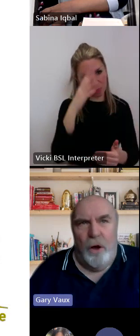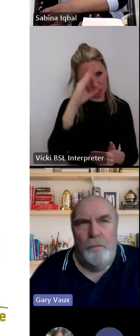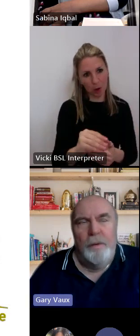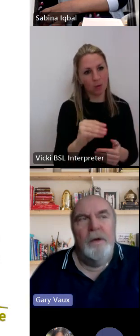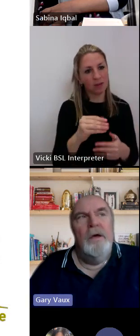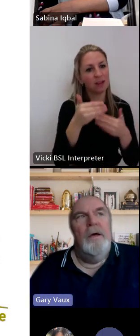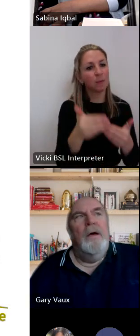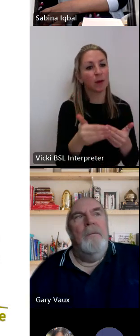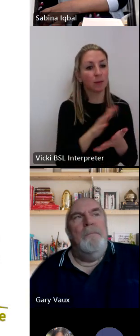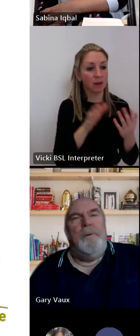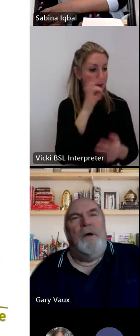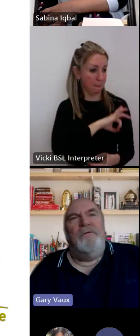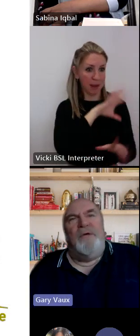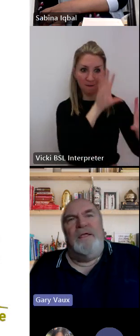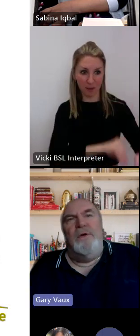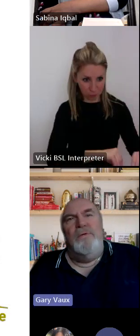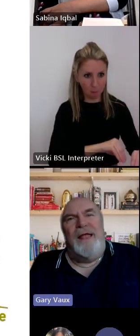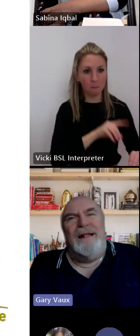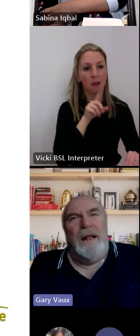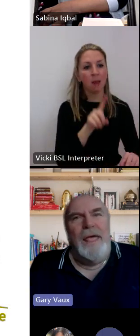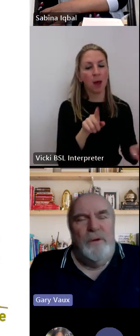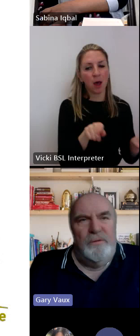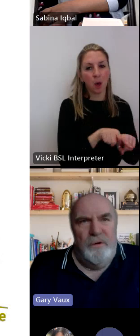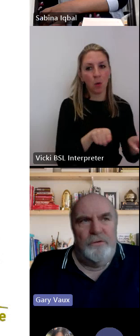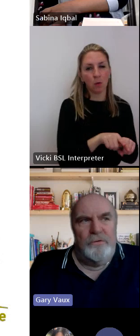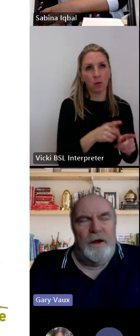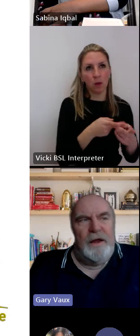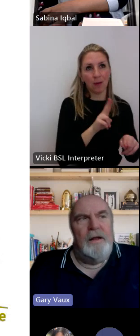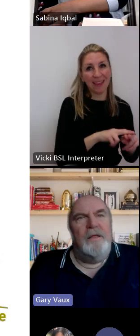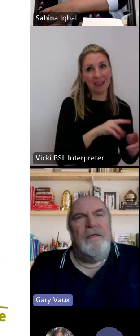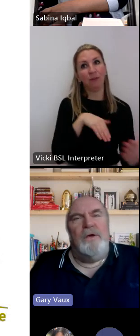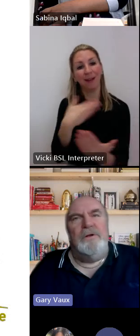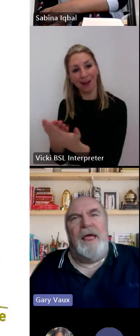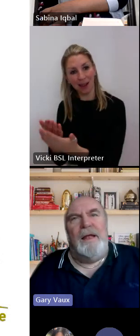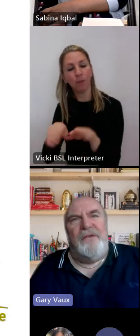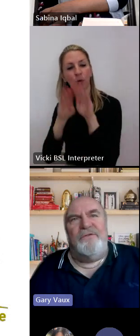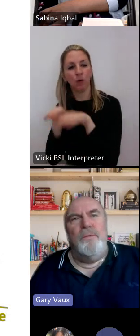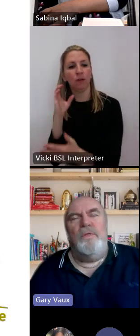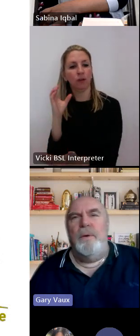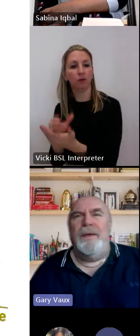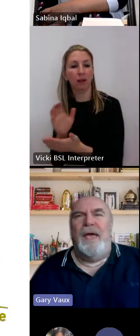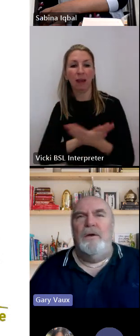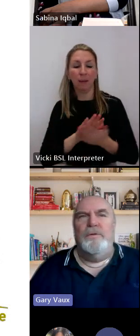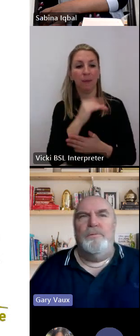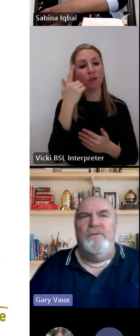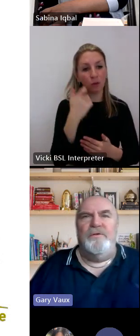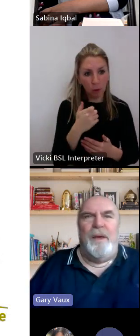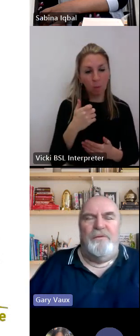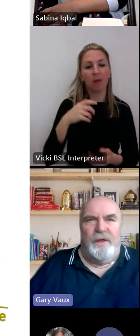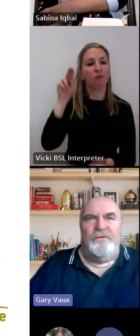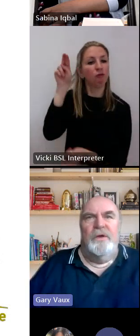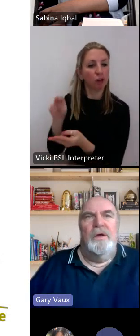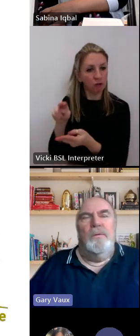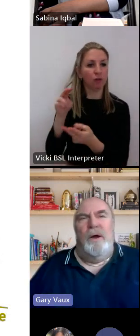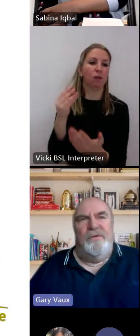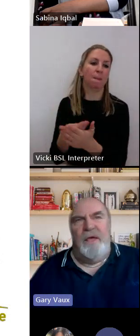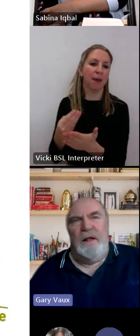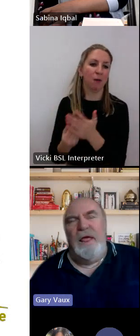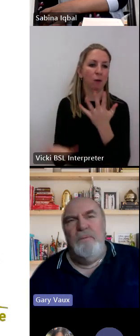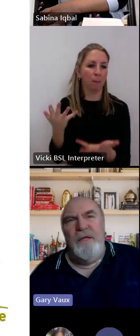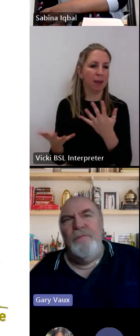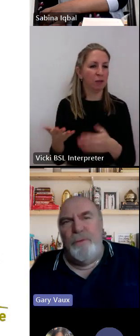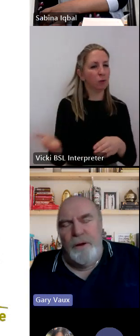benefits stop, but if they do then claim universal credit, they could get less than what they were getting on the previous benefits.